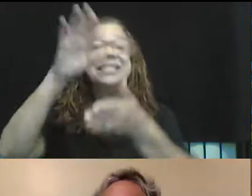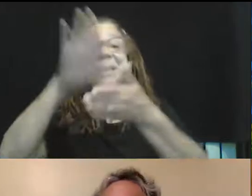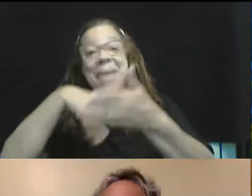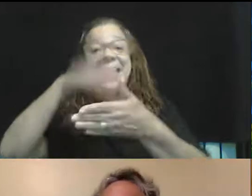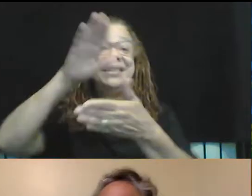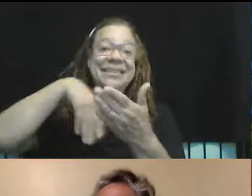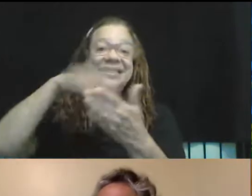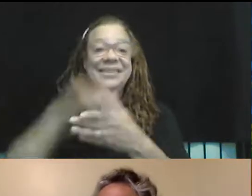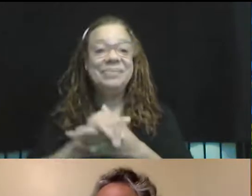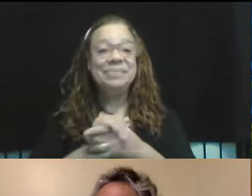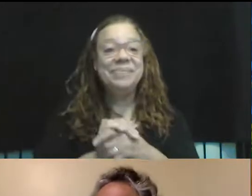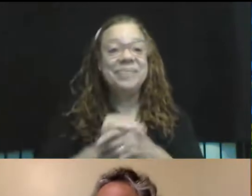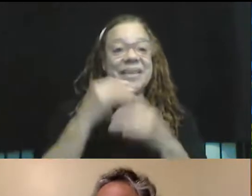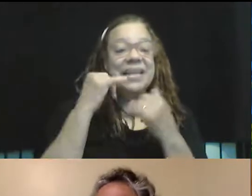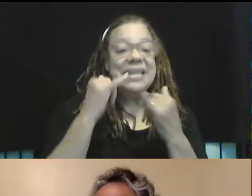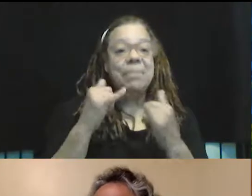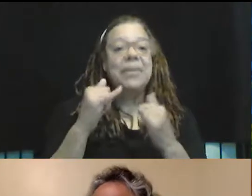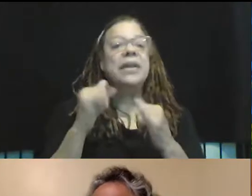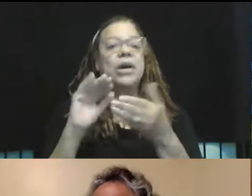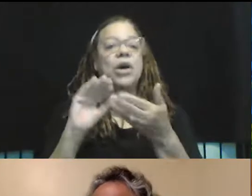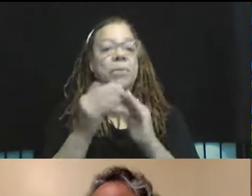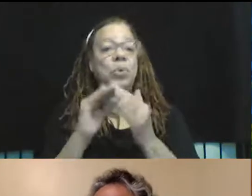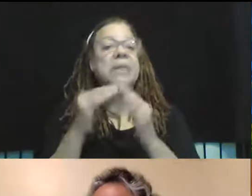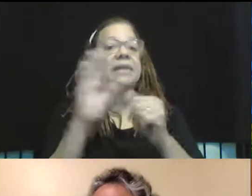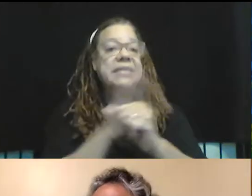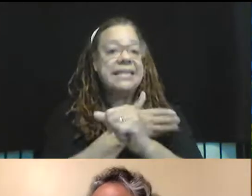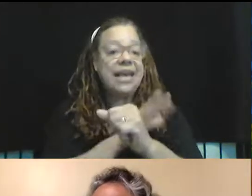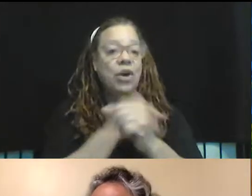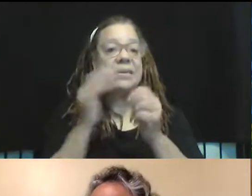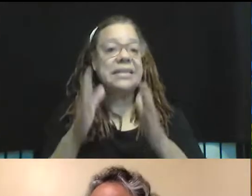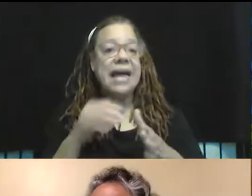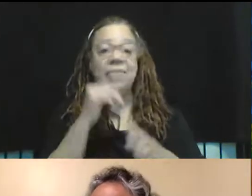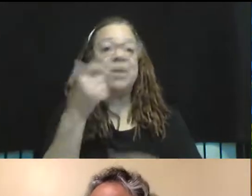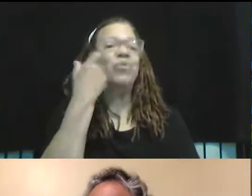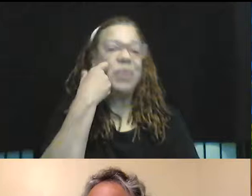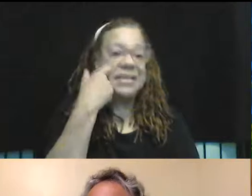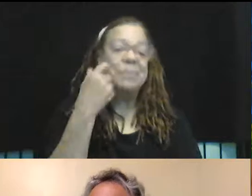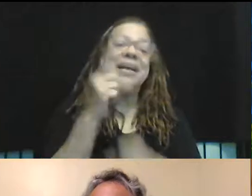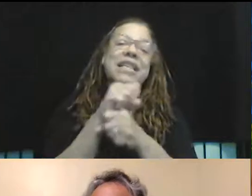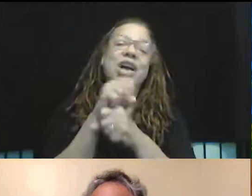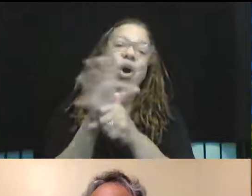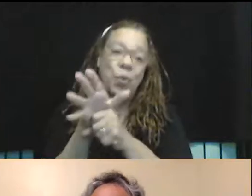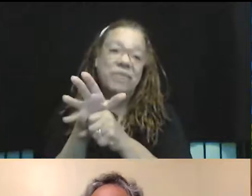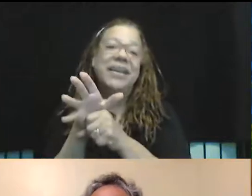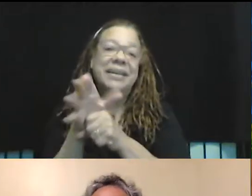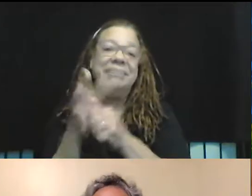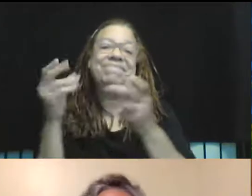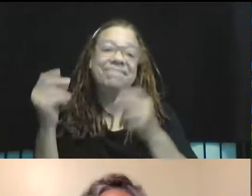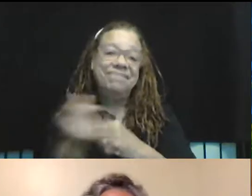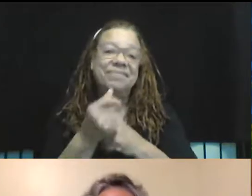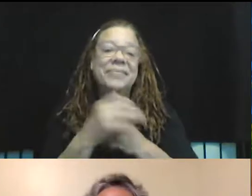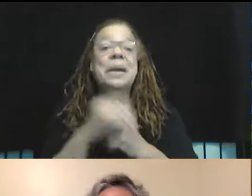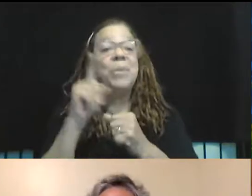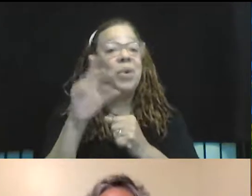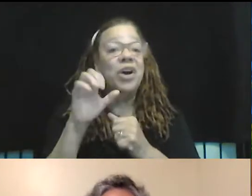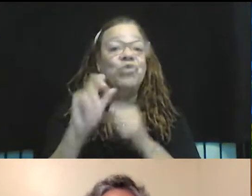Yeah, I'm in the Reading Community Singers. I haven't been like recently because of COVID, but there's like 100